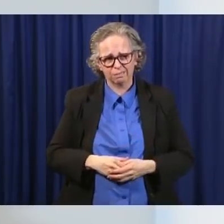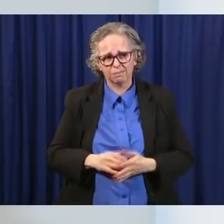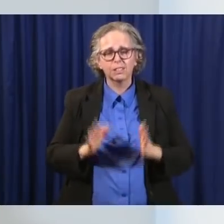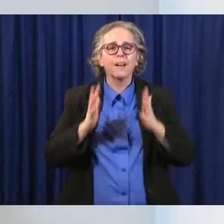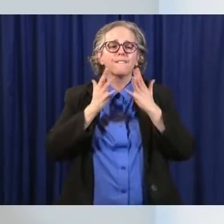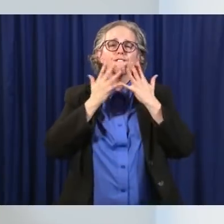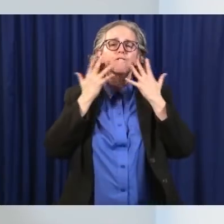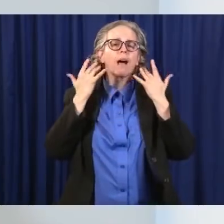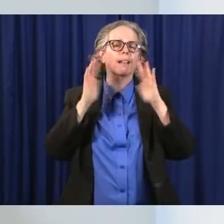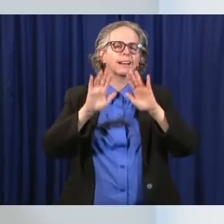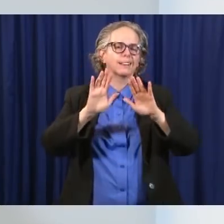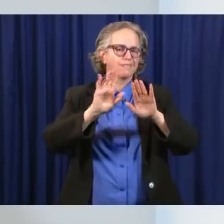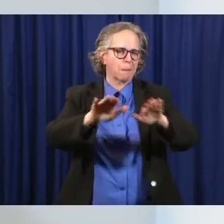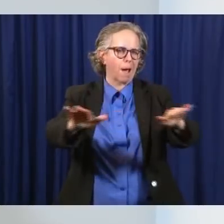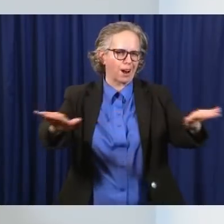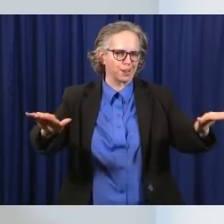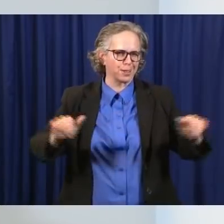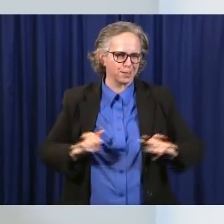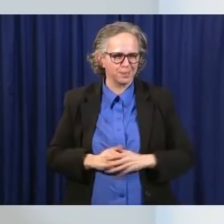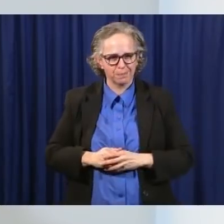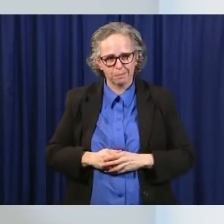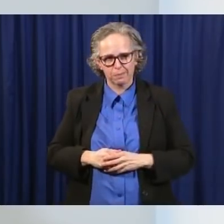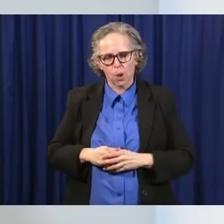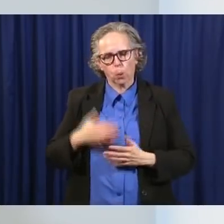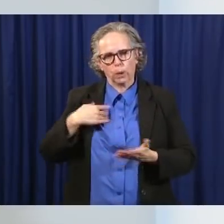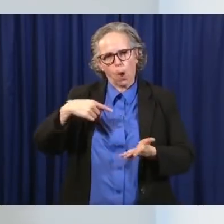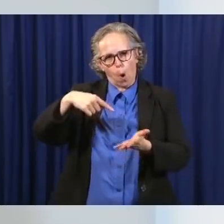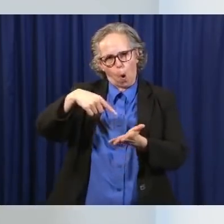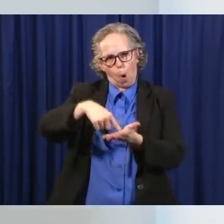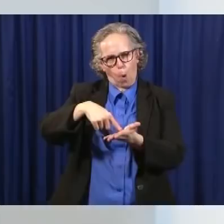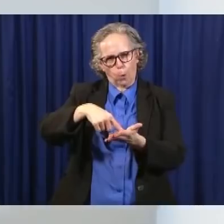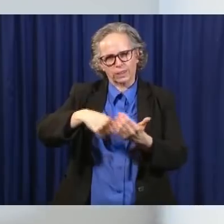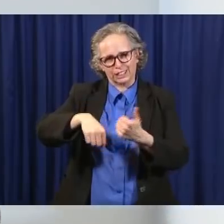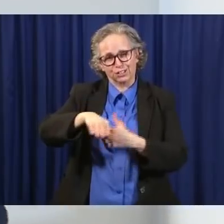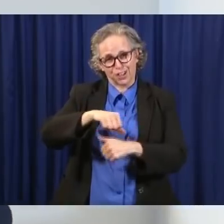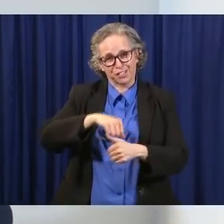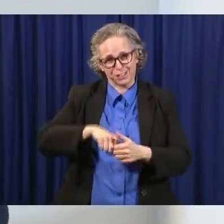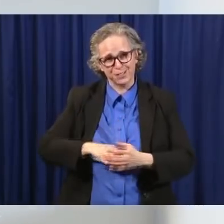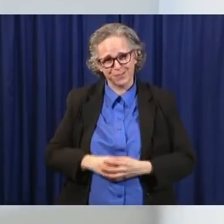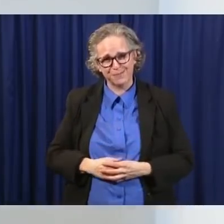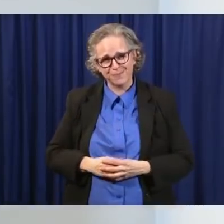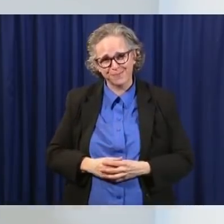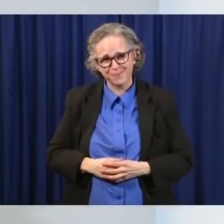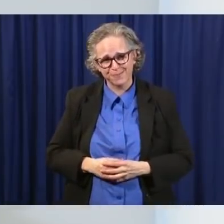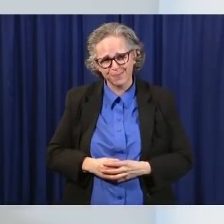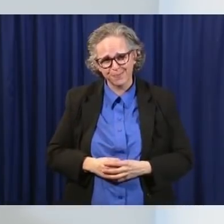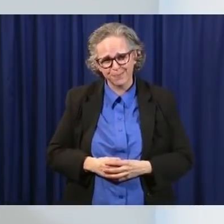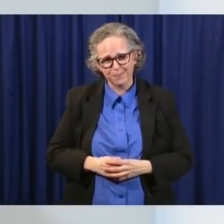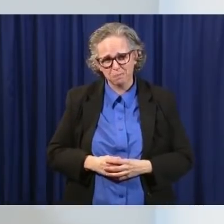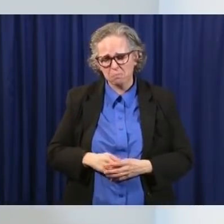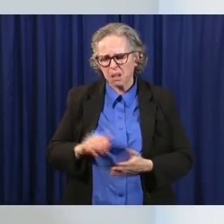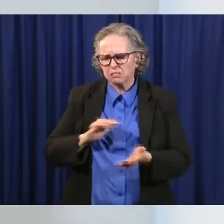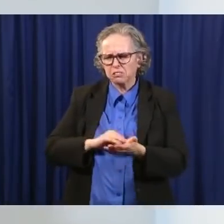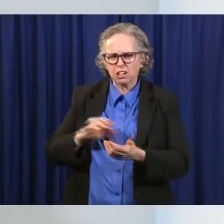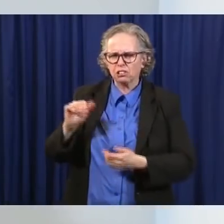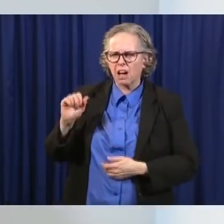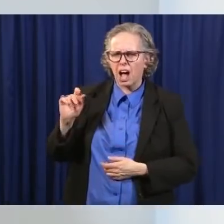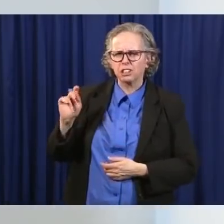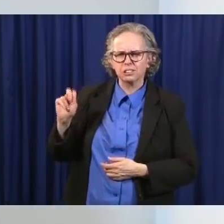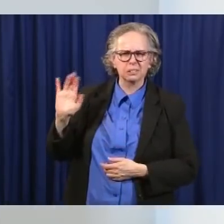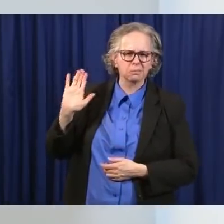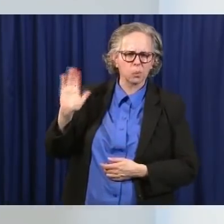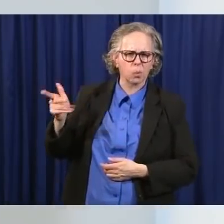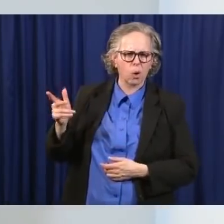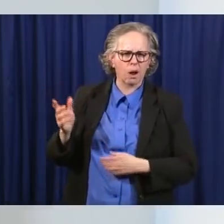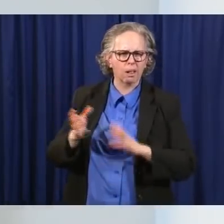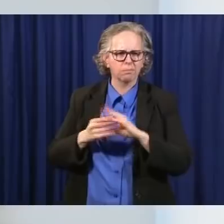we owe to each other as we do that. And Dr. Acton is going to talk a little bit about the antibody